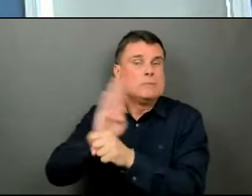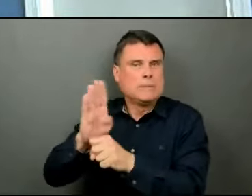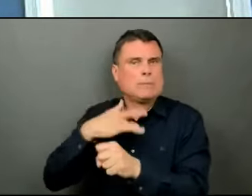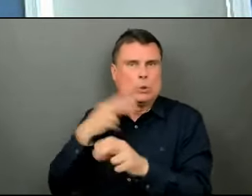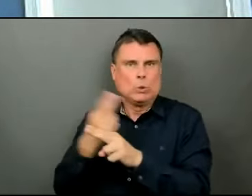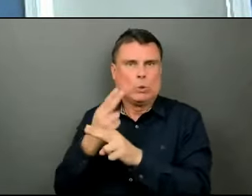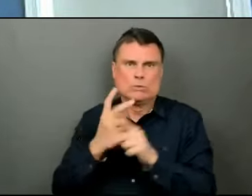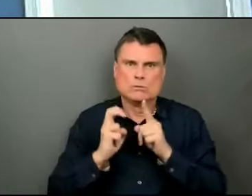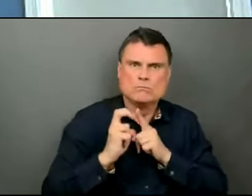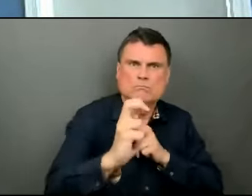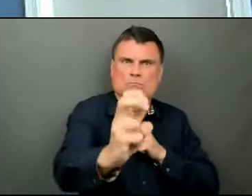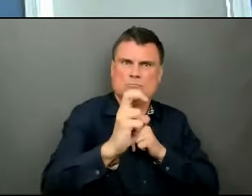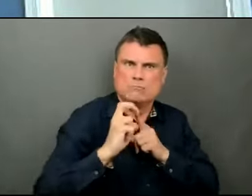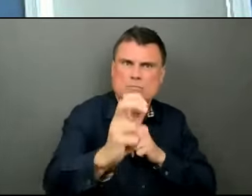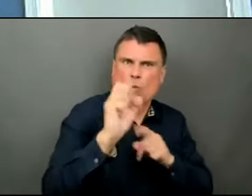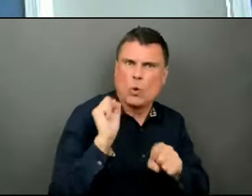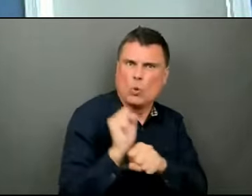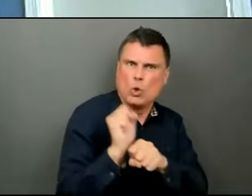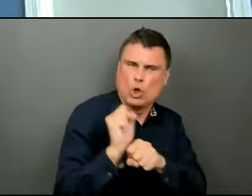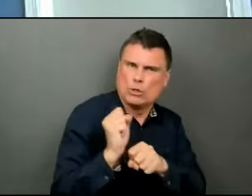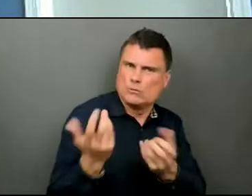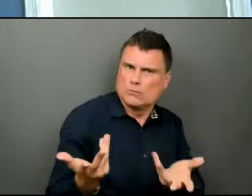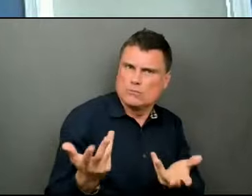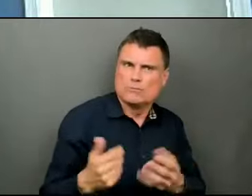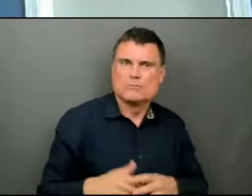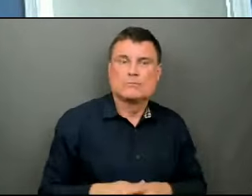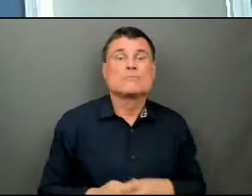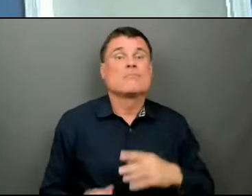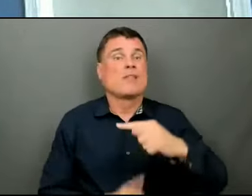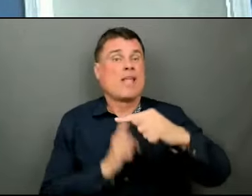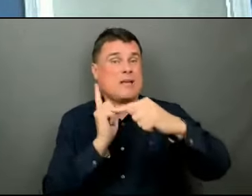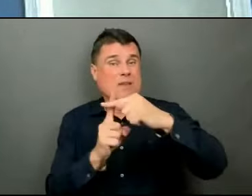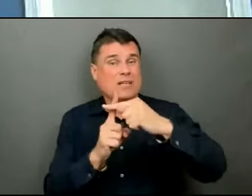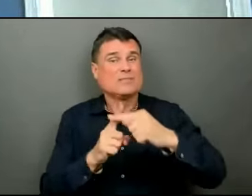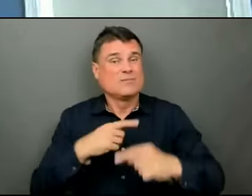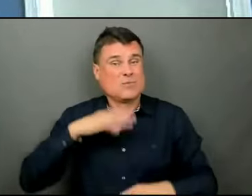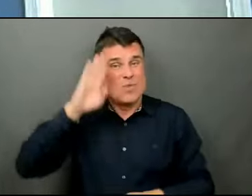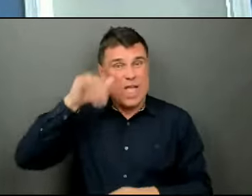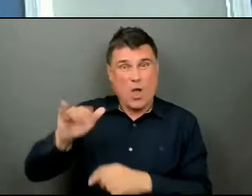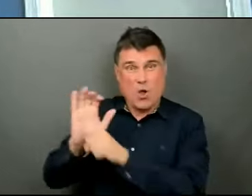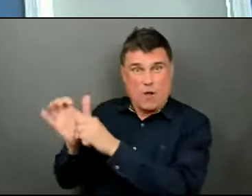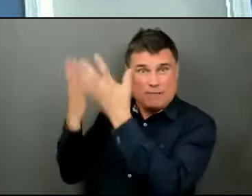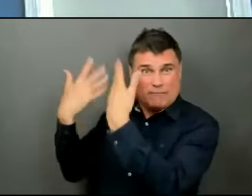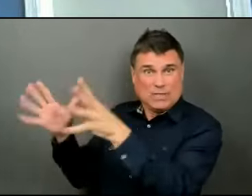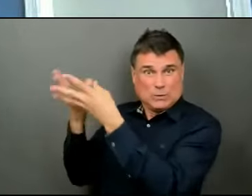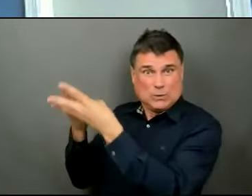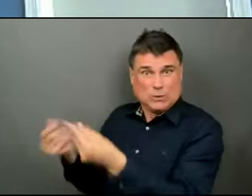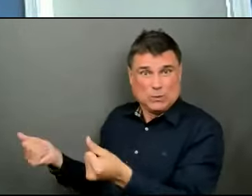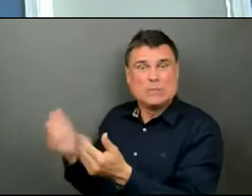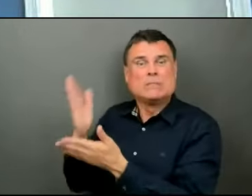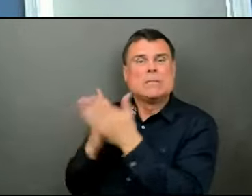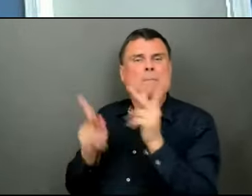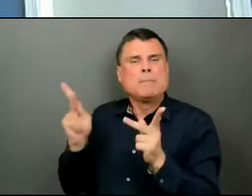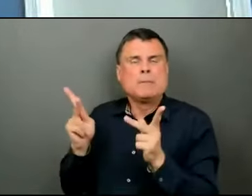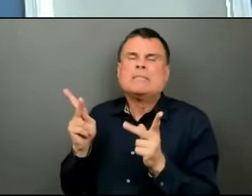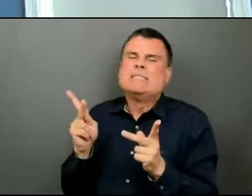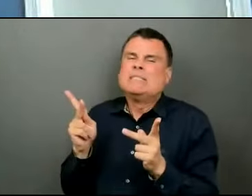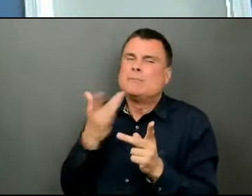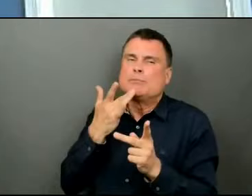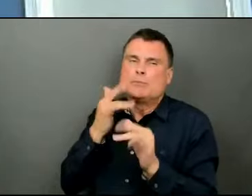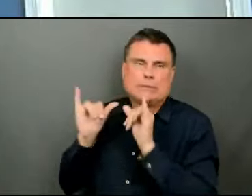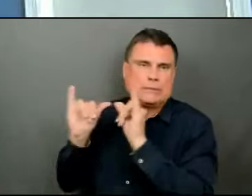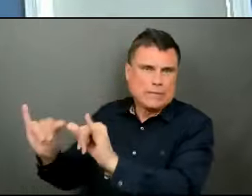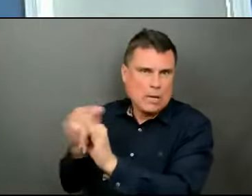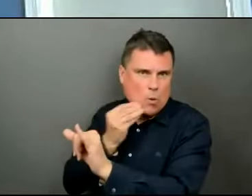for shifts in working from home, our latest modeling suggests that ridership could recover to between 70 to 90%